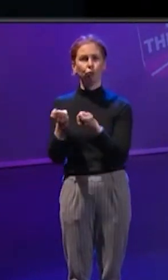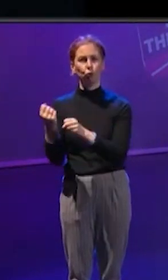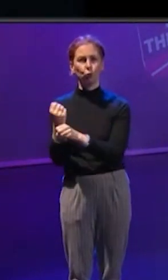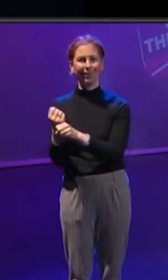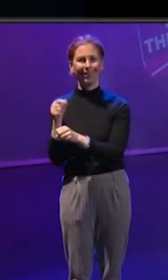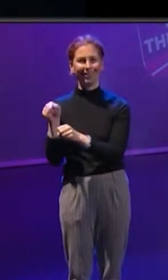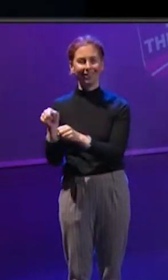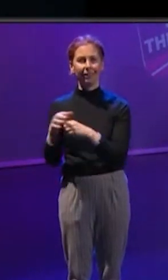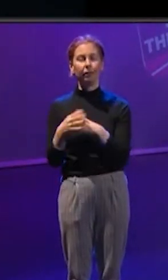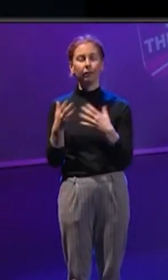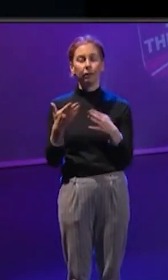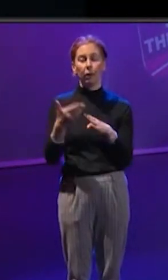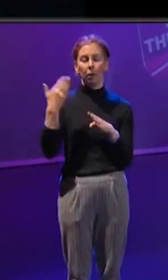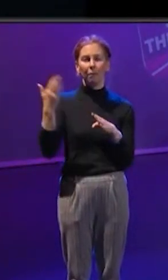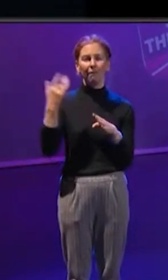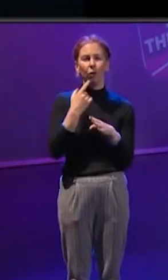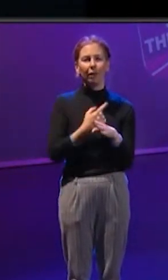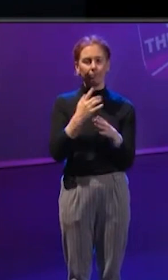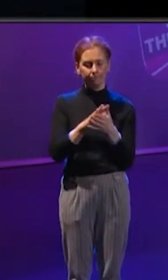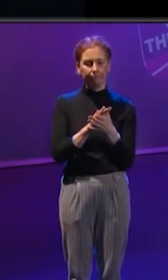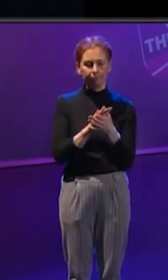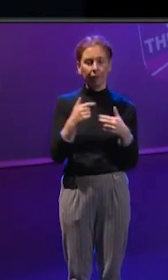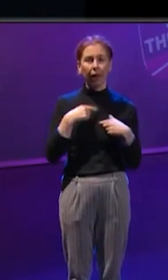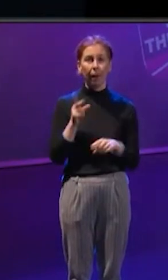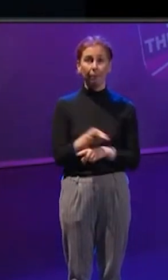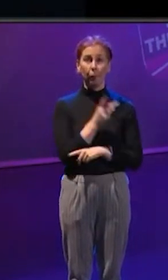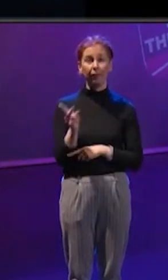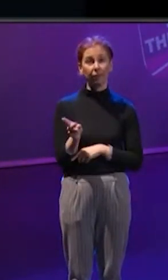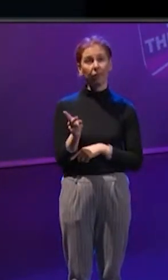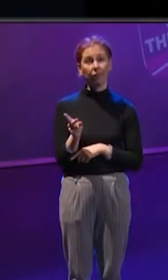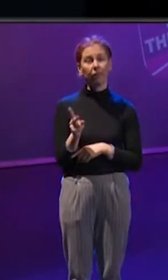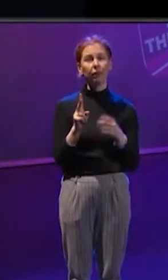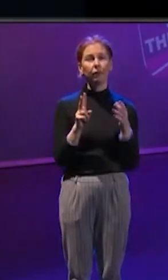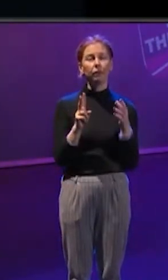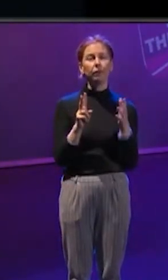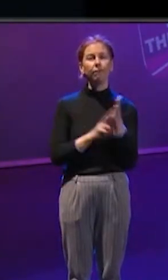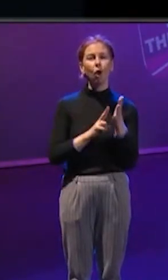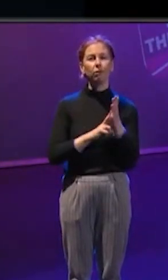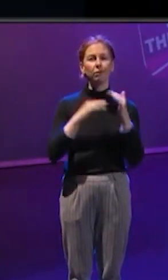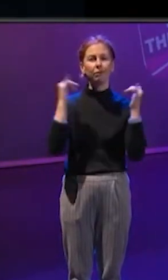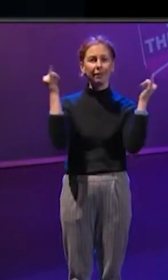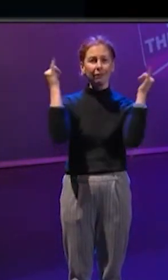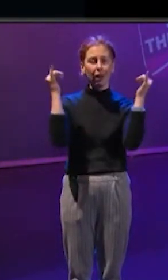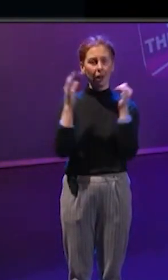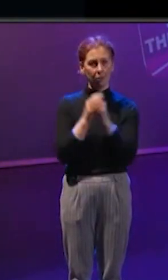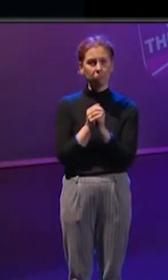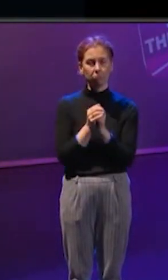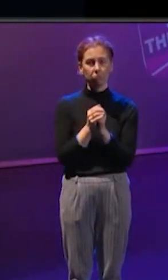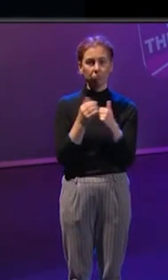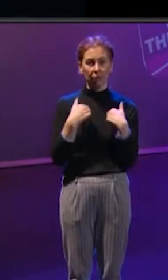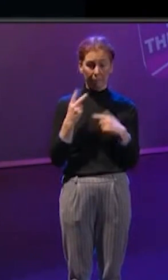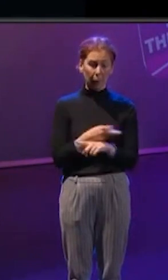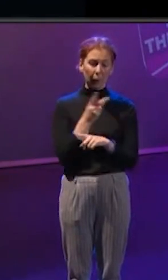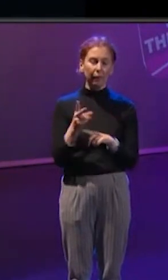As I sort of previously alluded to, I am both at Vault Festival. And that's because ultimately I think